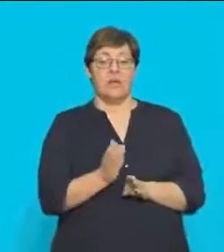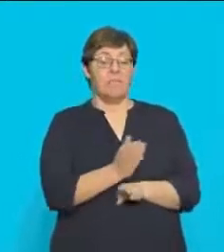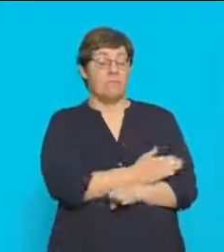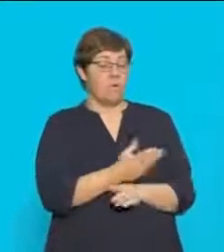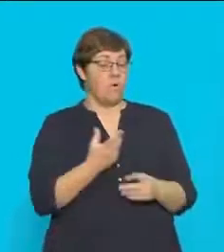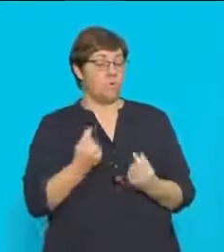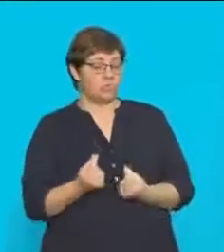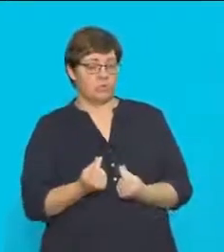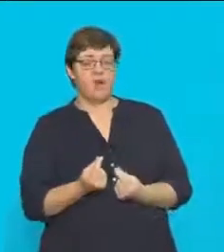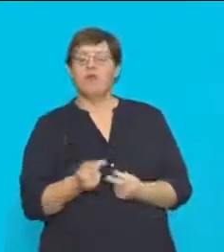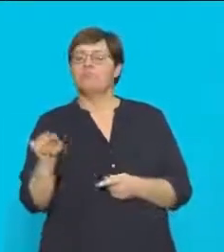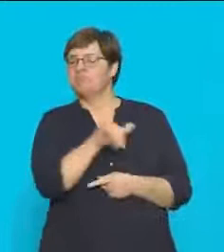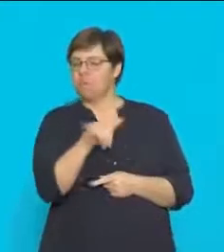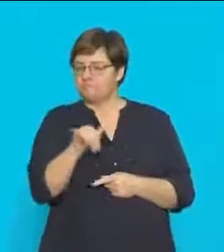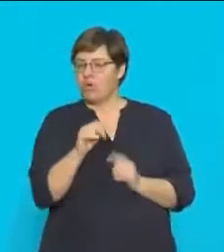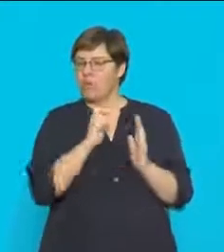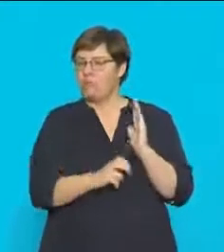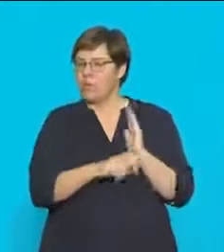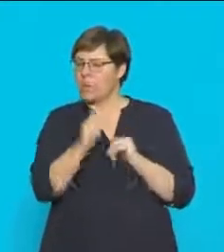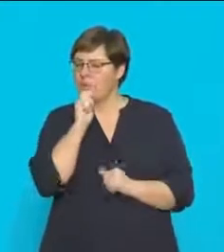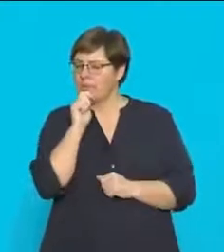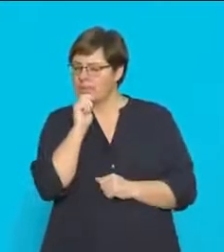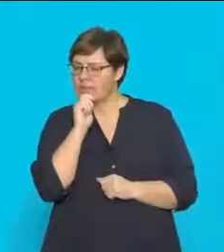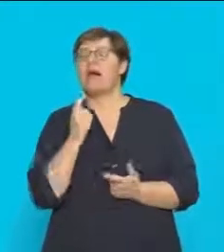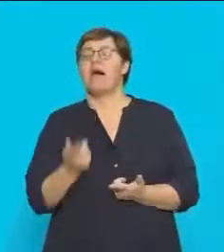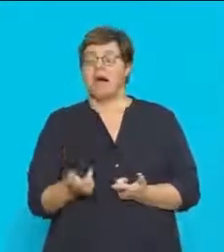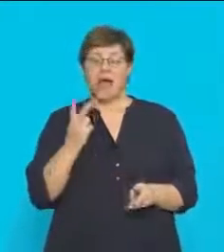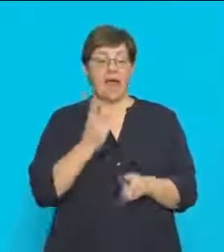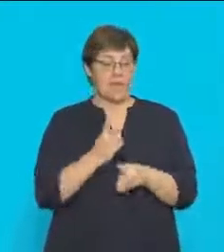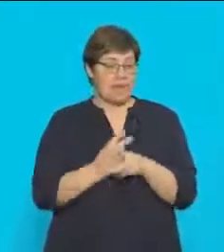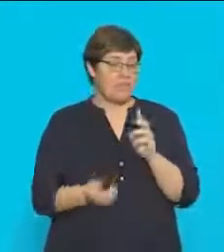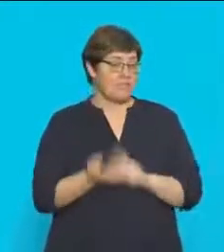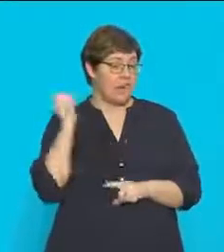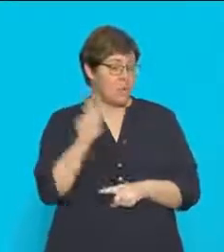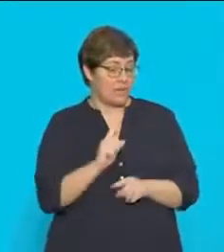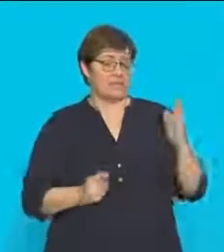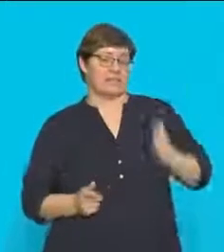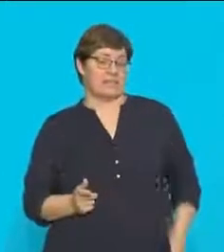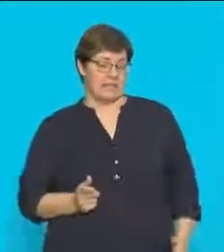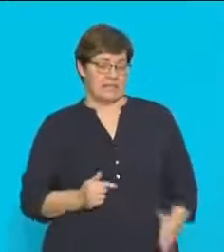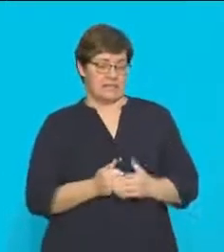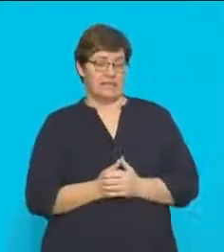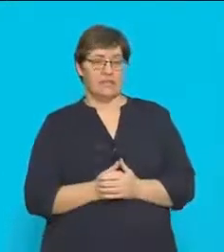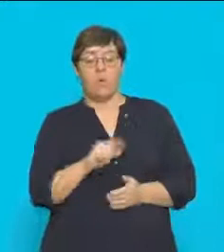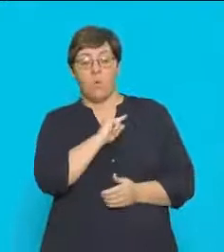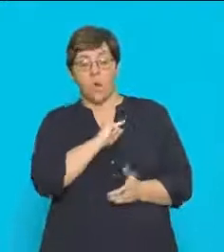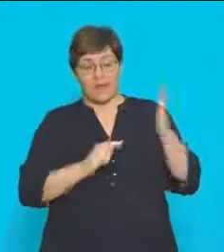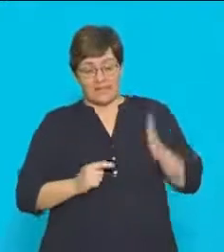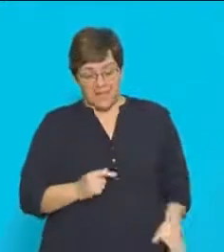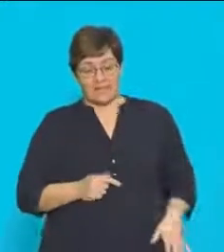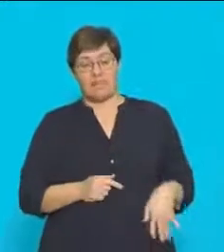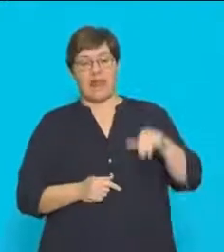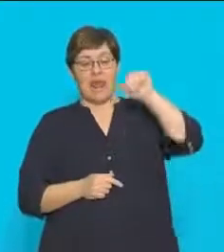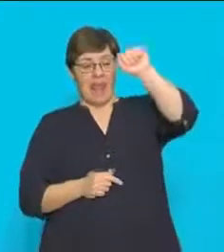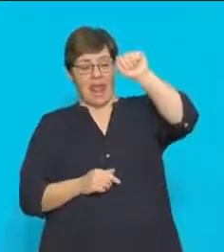that, let's just think about which version of the sine rule we're going to use again. Again, what are we finding? We're finding a side. And because we're finding a